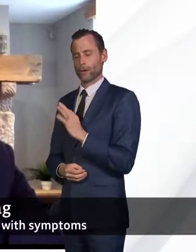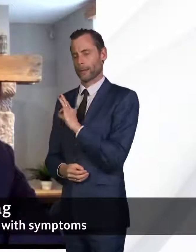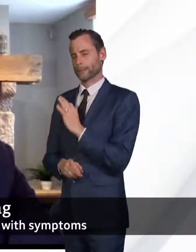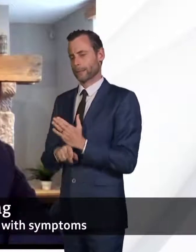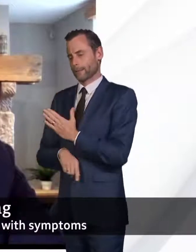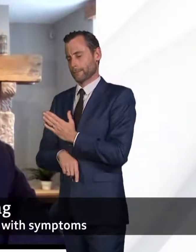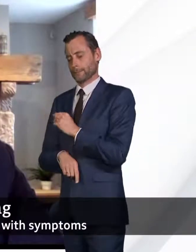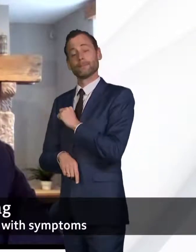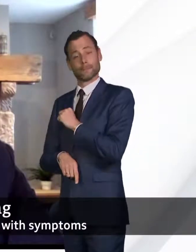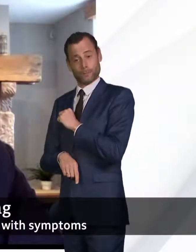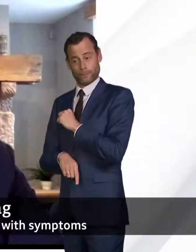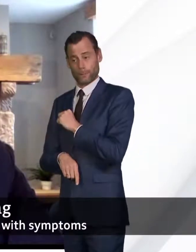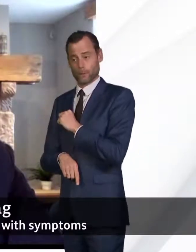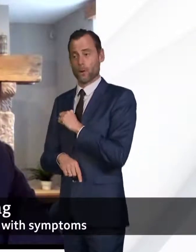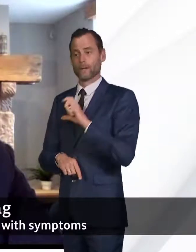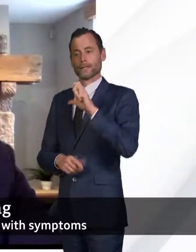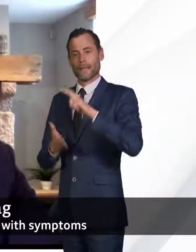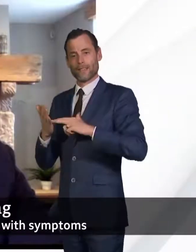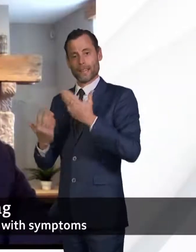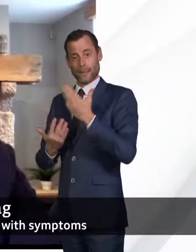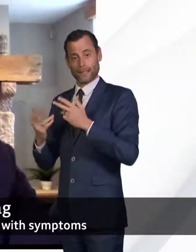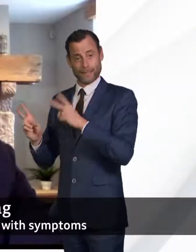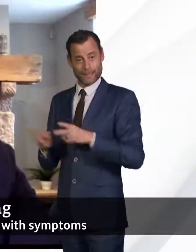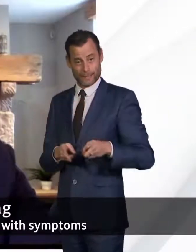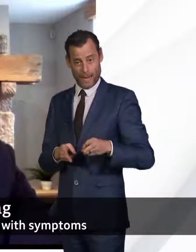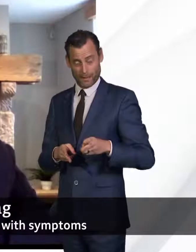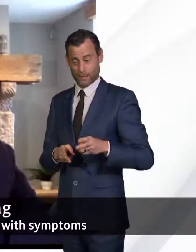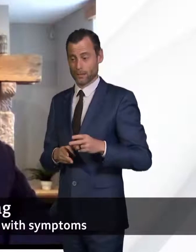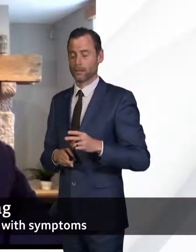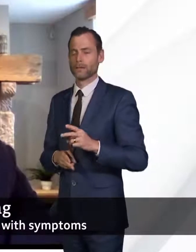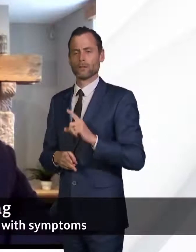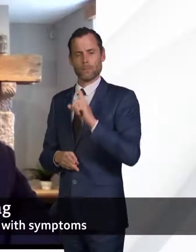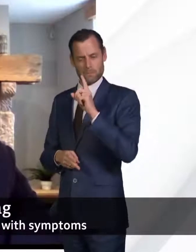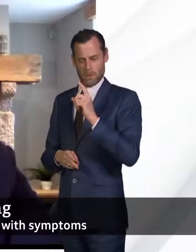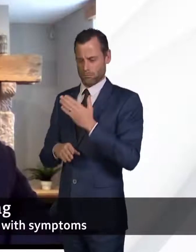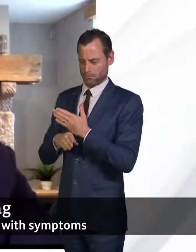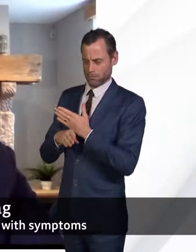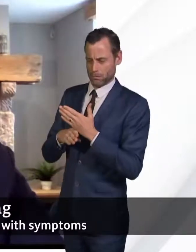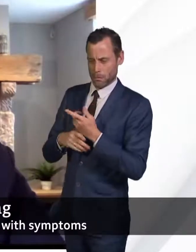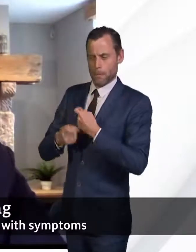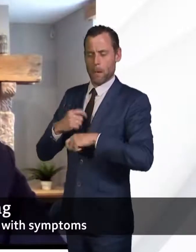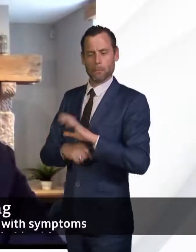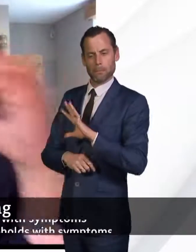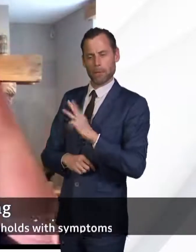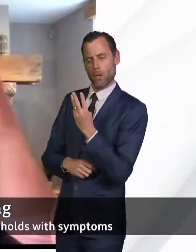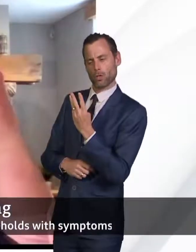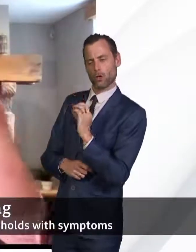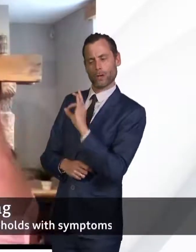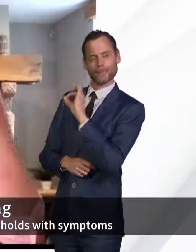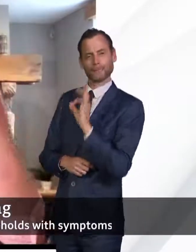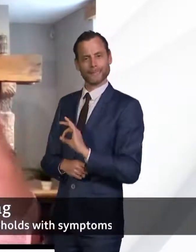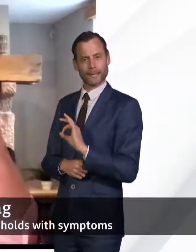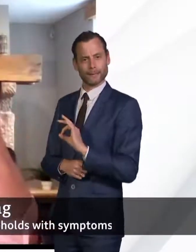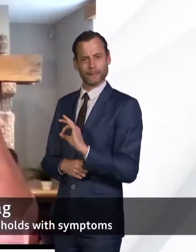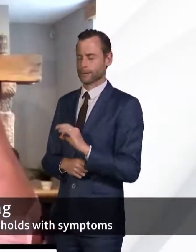of total deaths, not just COVID, closer to a third. Are you saying that the number of people who've died in care homes during this crisis is